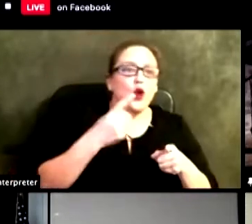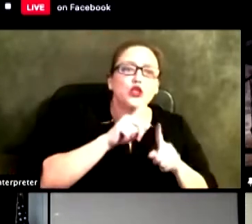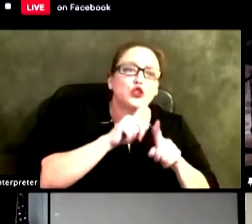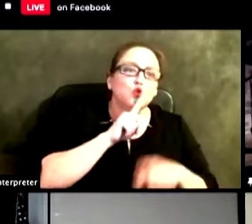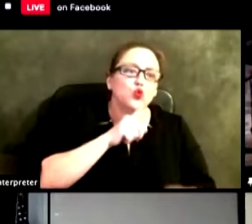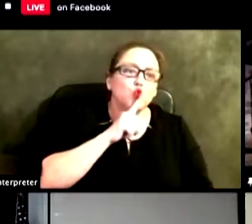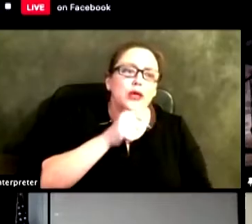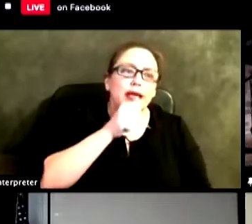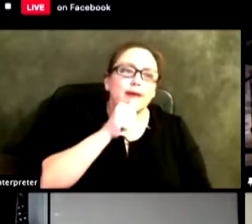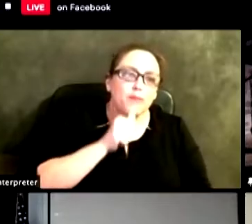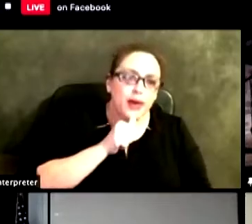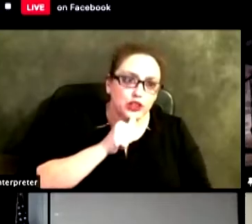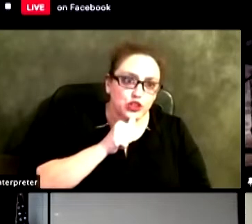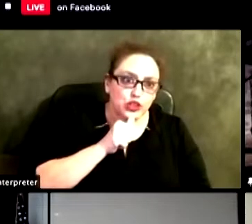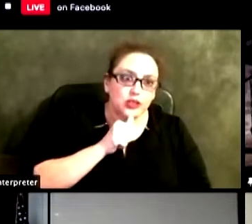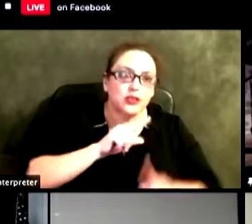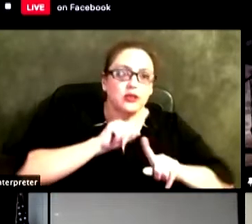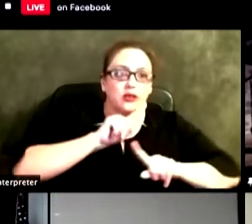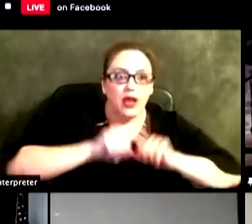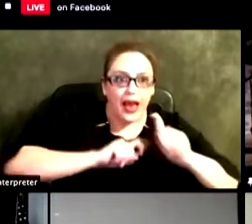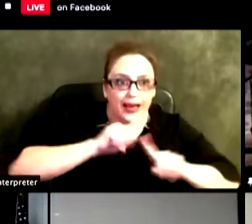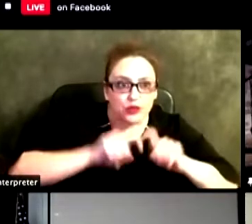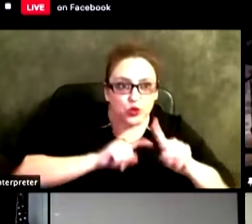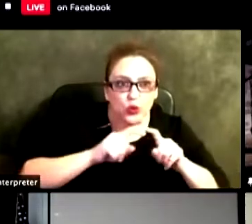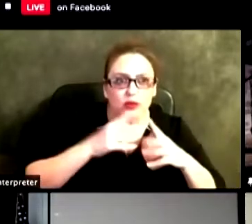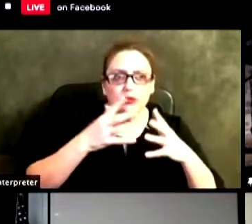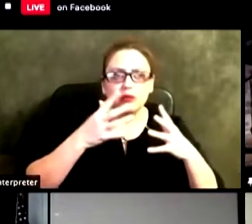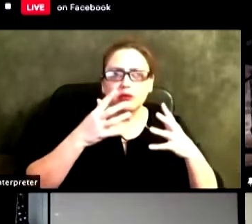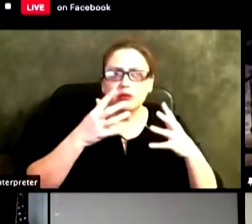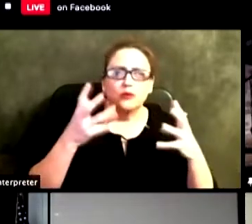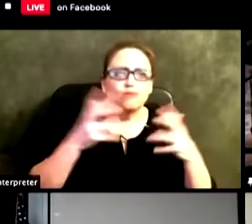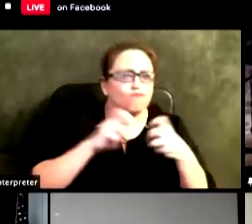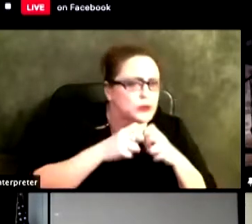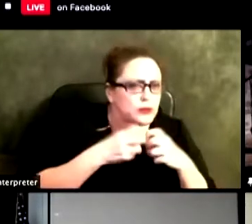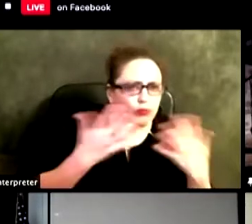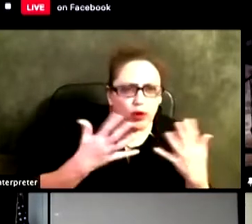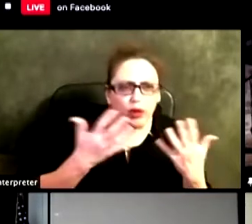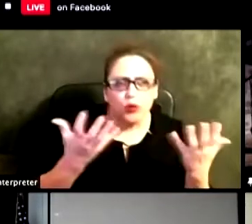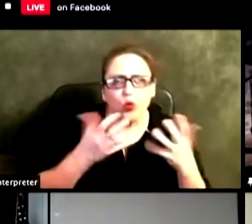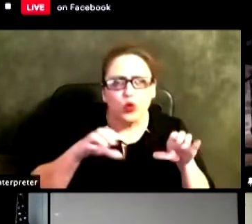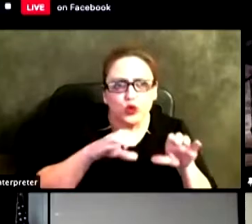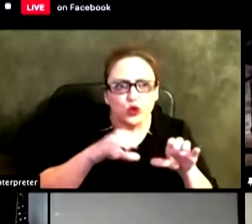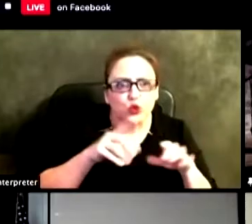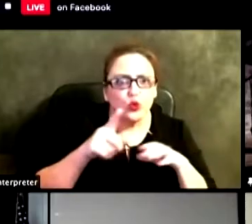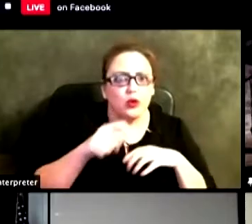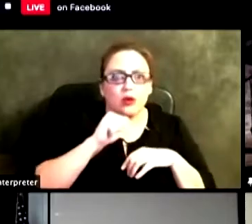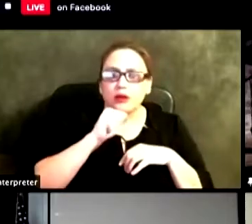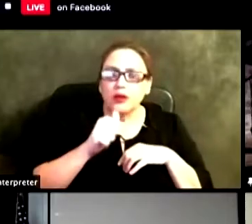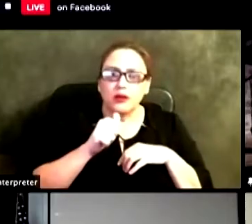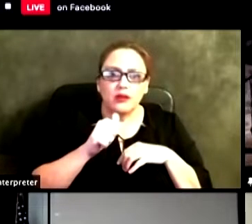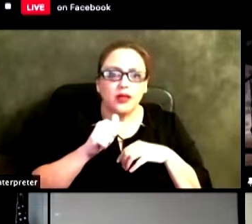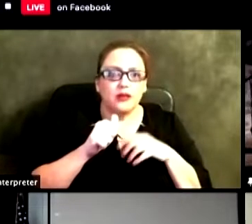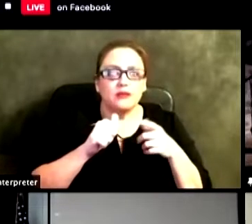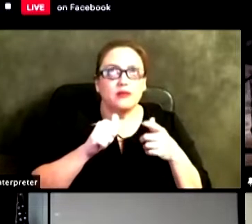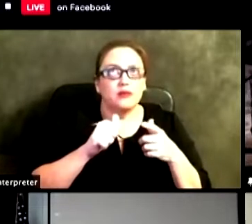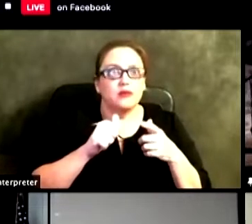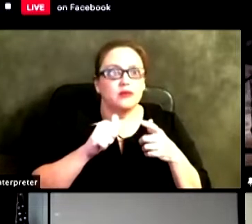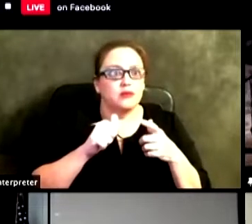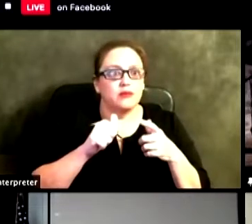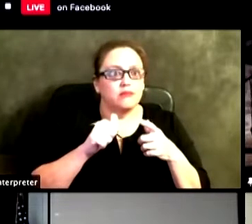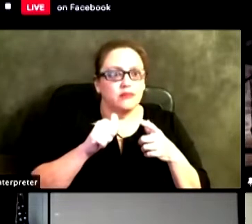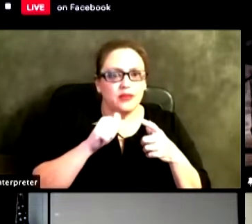Asked questions, hey, what's the matter? What are you doing? They didn't just, you know, they weren't scared of him